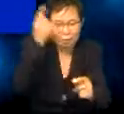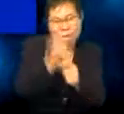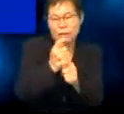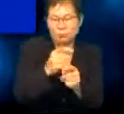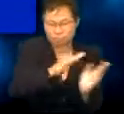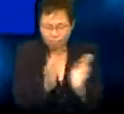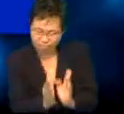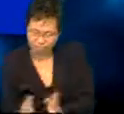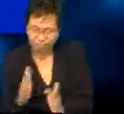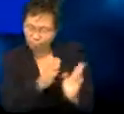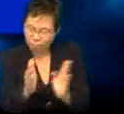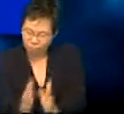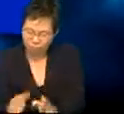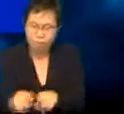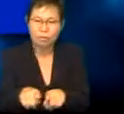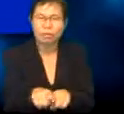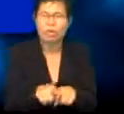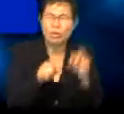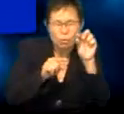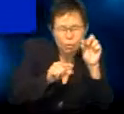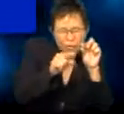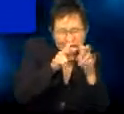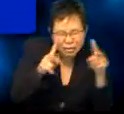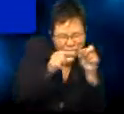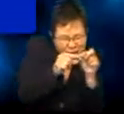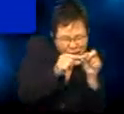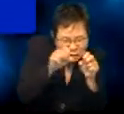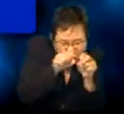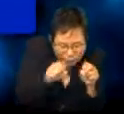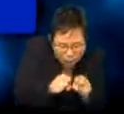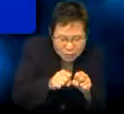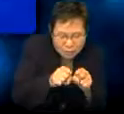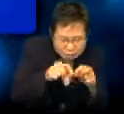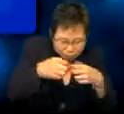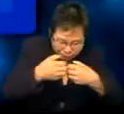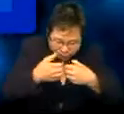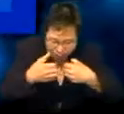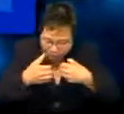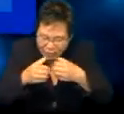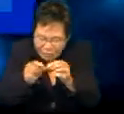pattern. There is very little space between the particles.